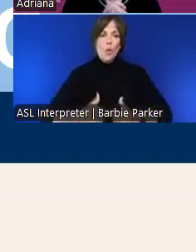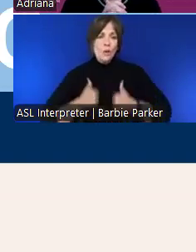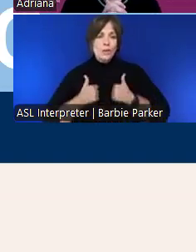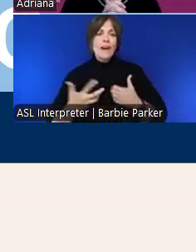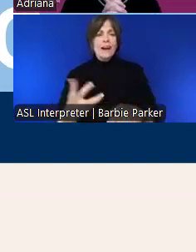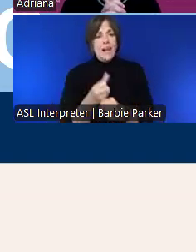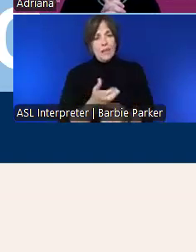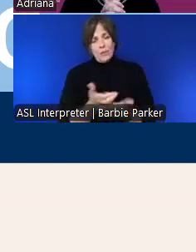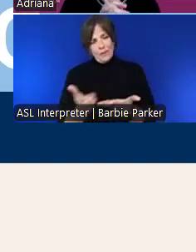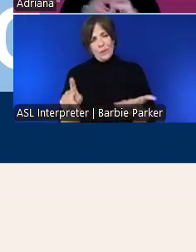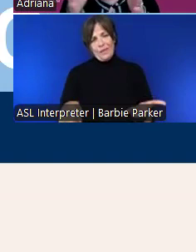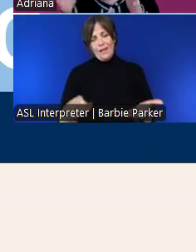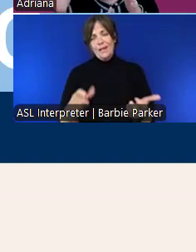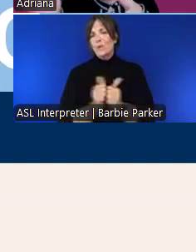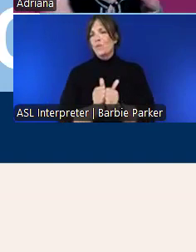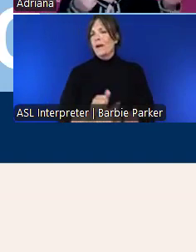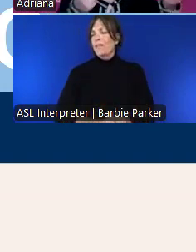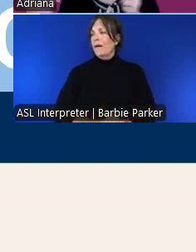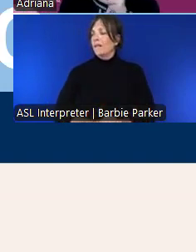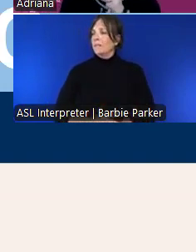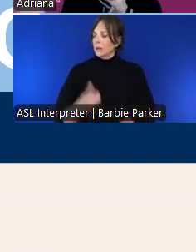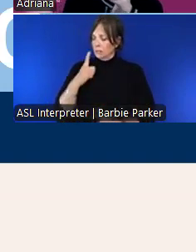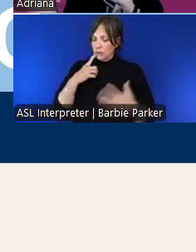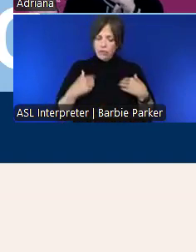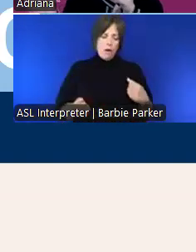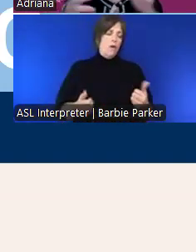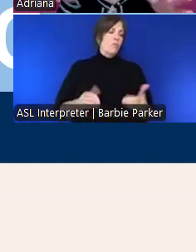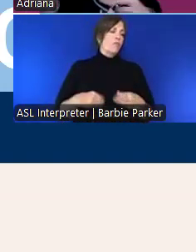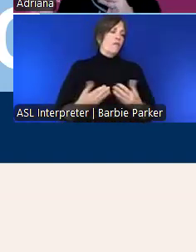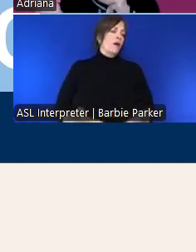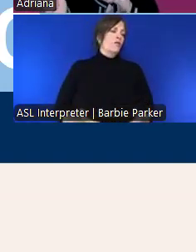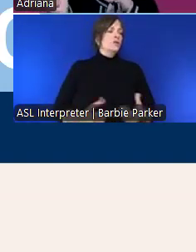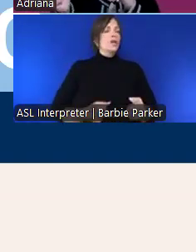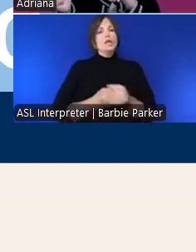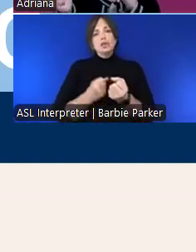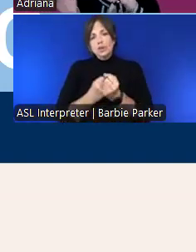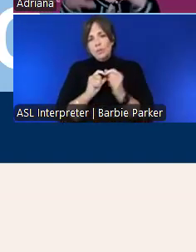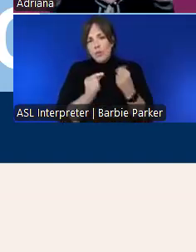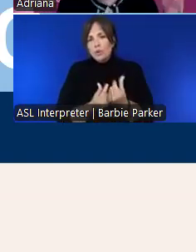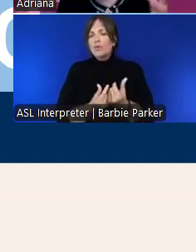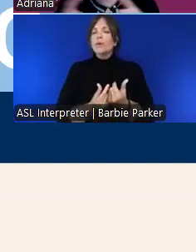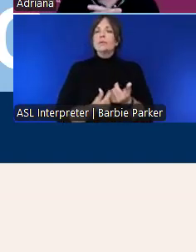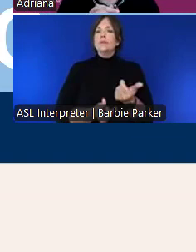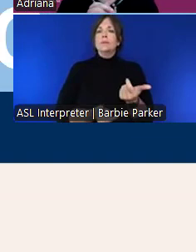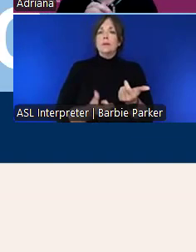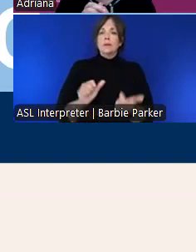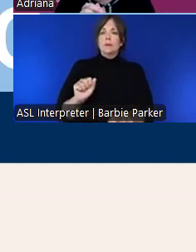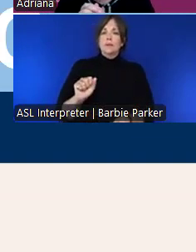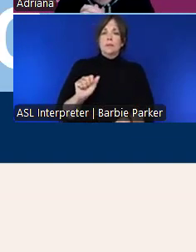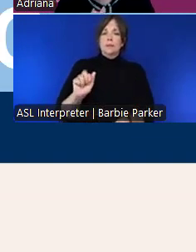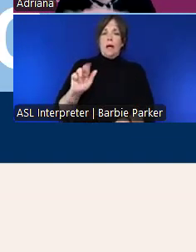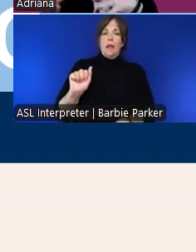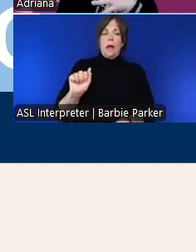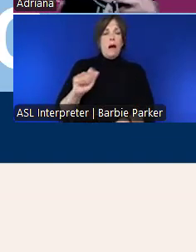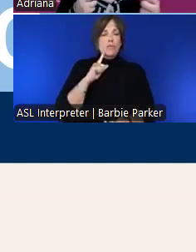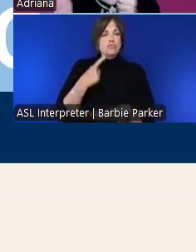need with mental health providers, support groups. You know, Sara was talking about her role in